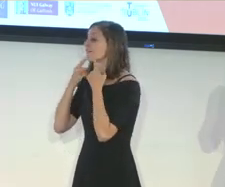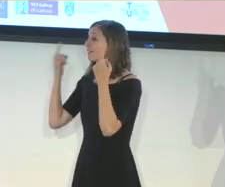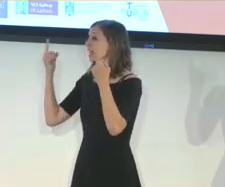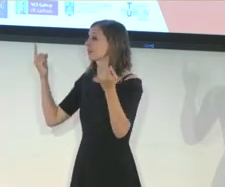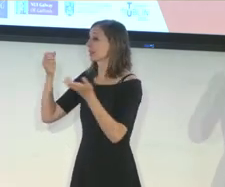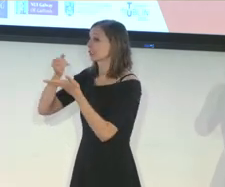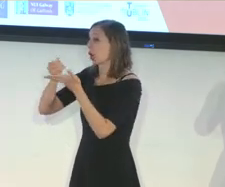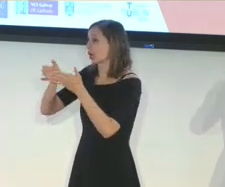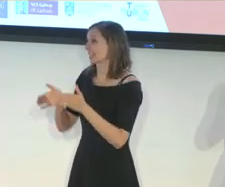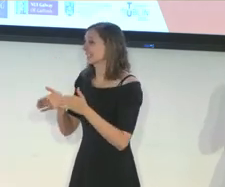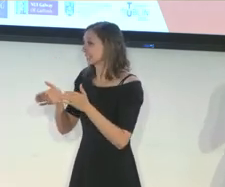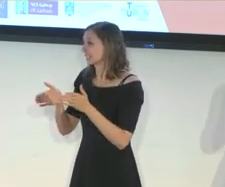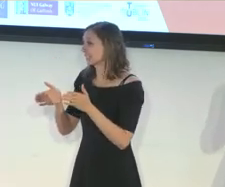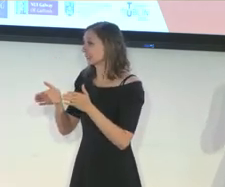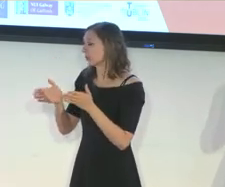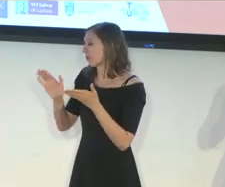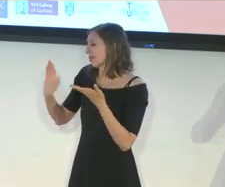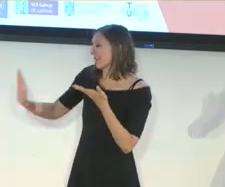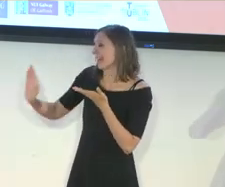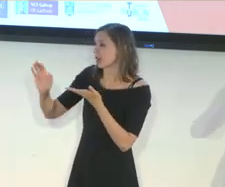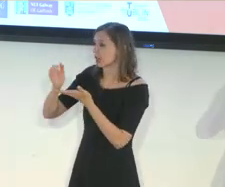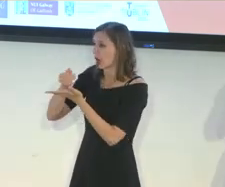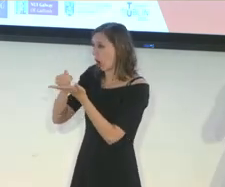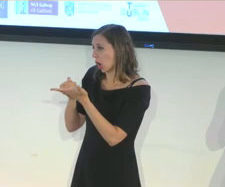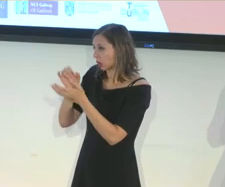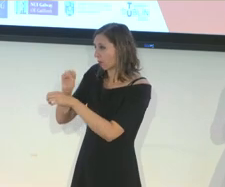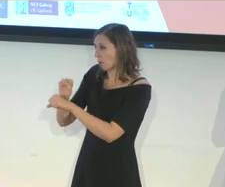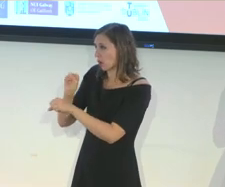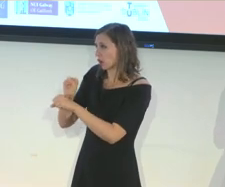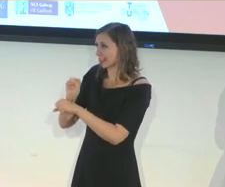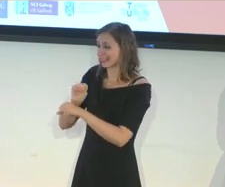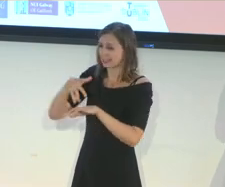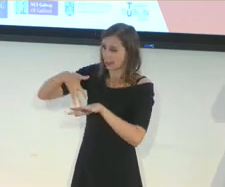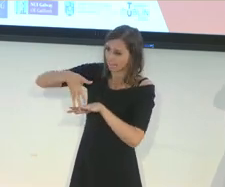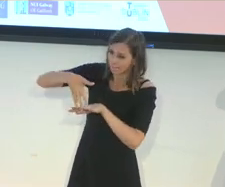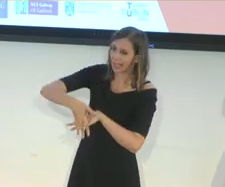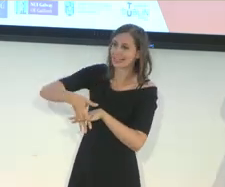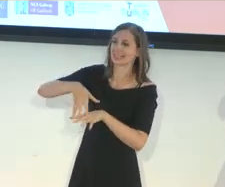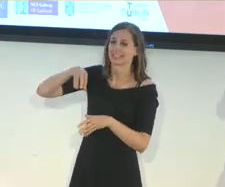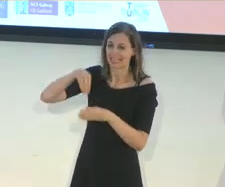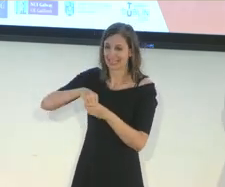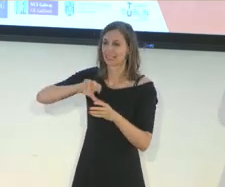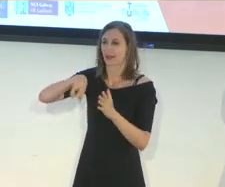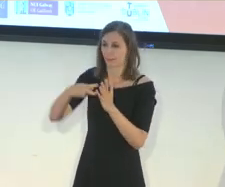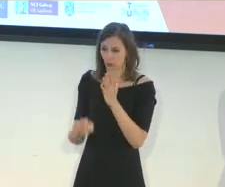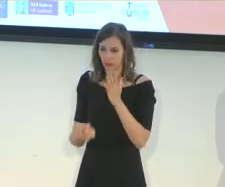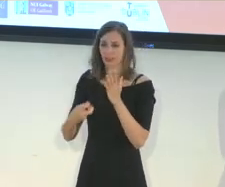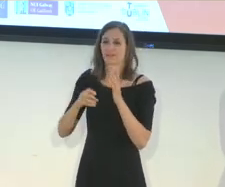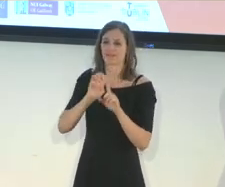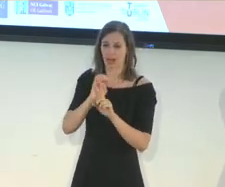or arts from famous artists is being embedded in immersive environments.